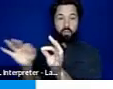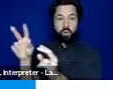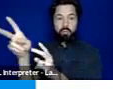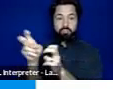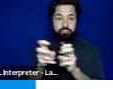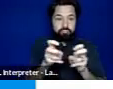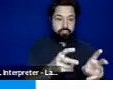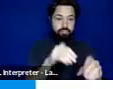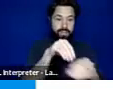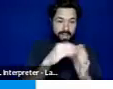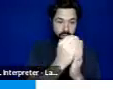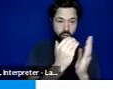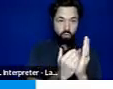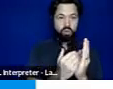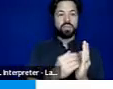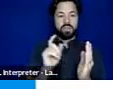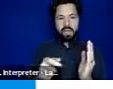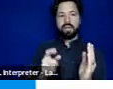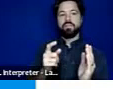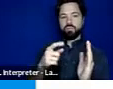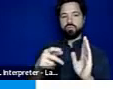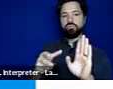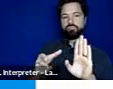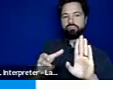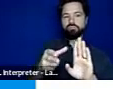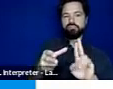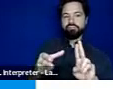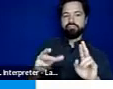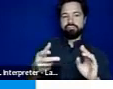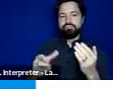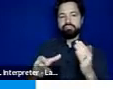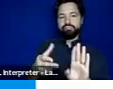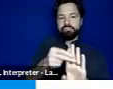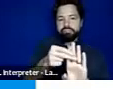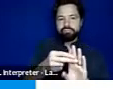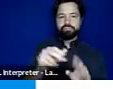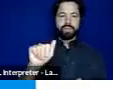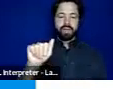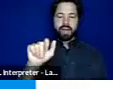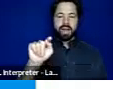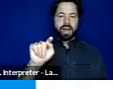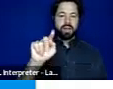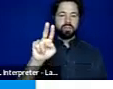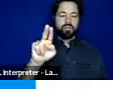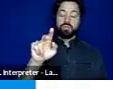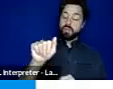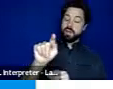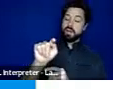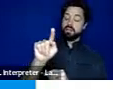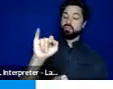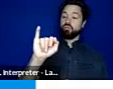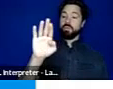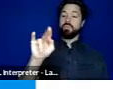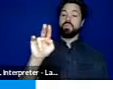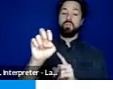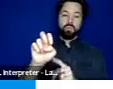your course. Okay. That's when you have to attribute. If you link to something, it's a link. Okay. And they can